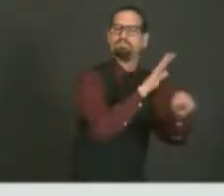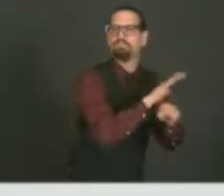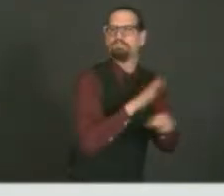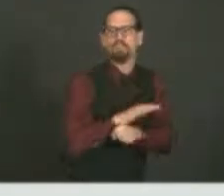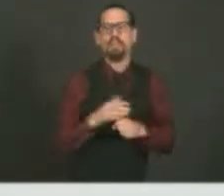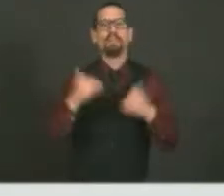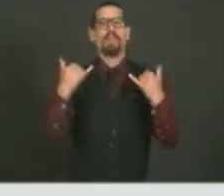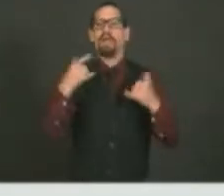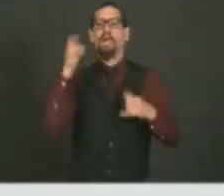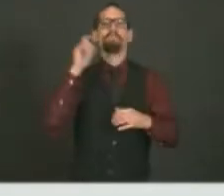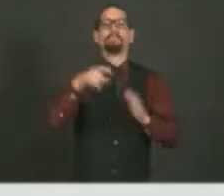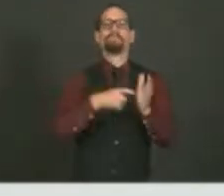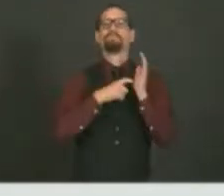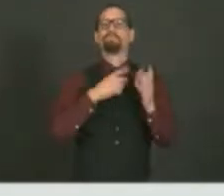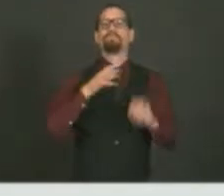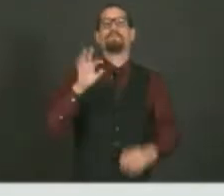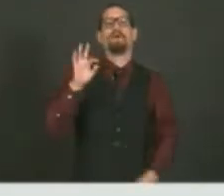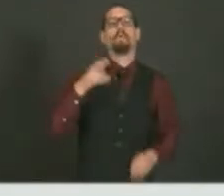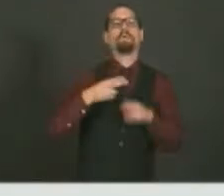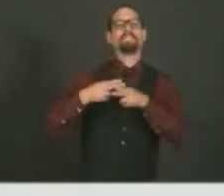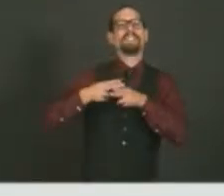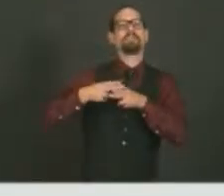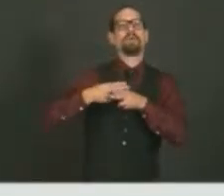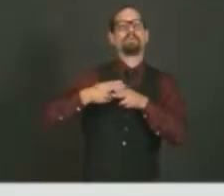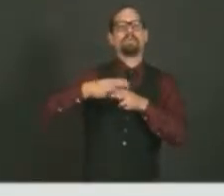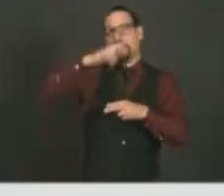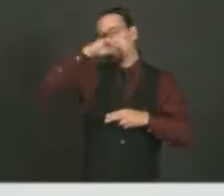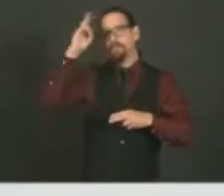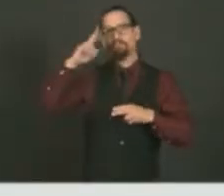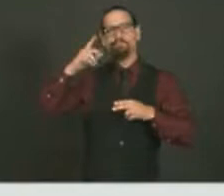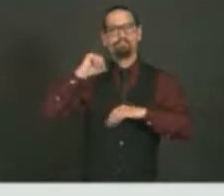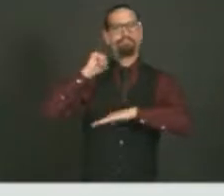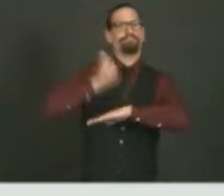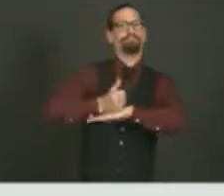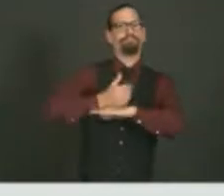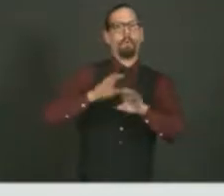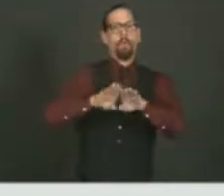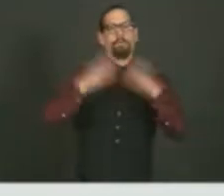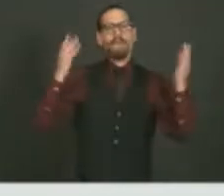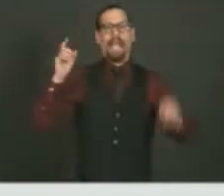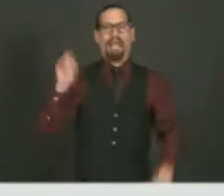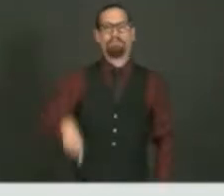So the bad news is, I don't have good news. The bad news is